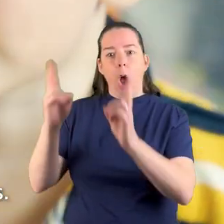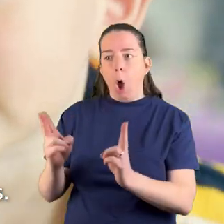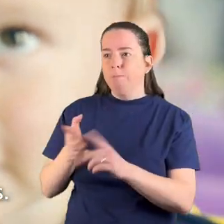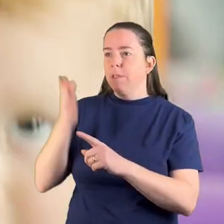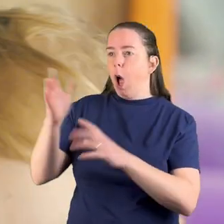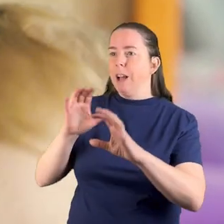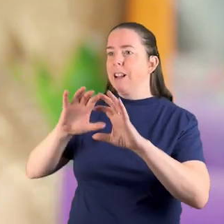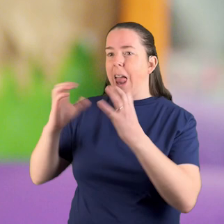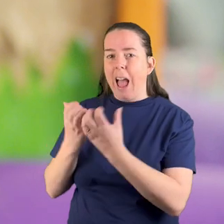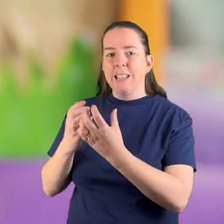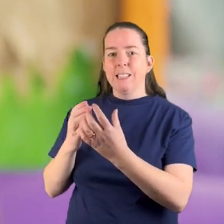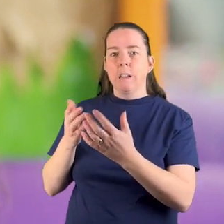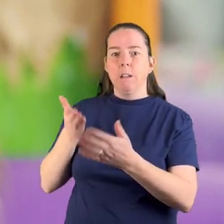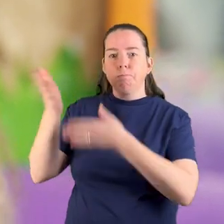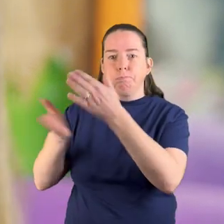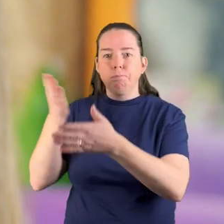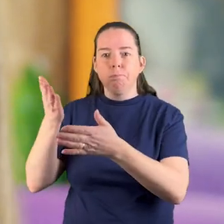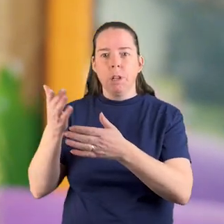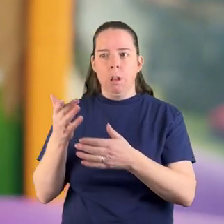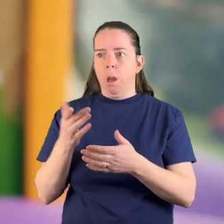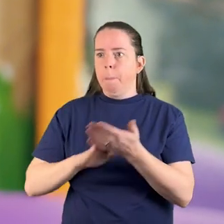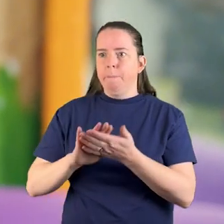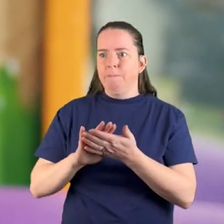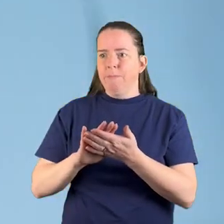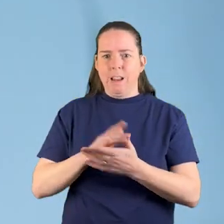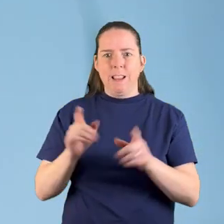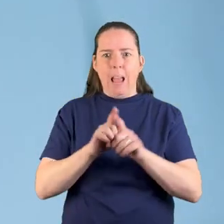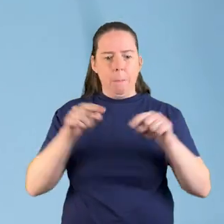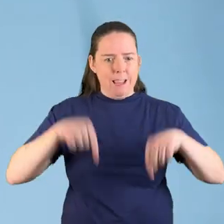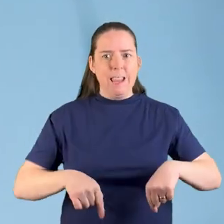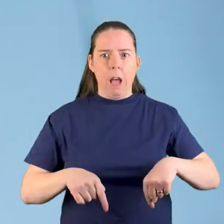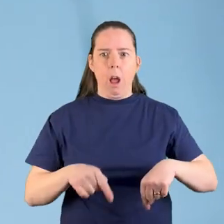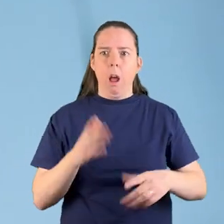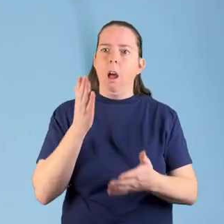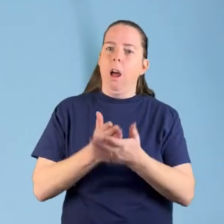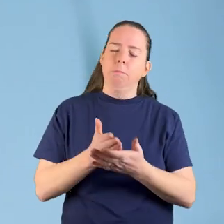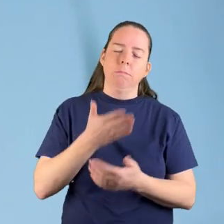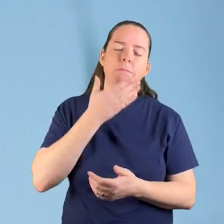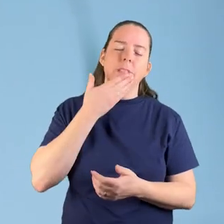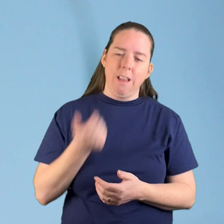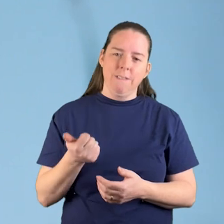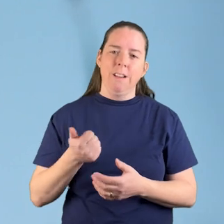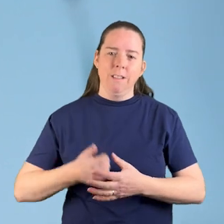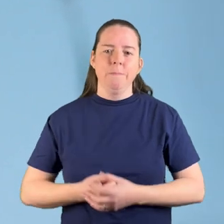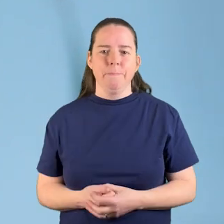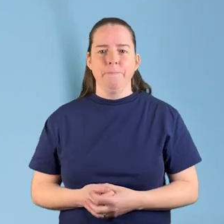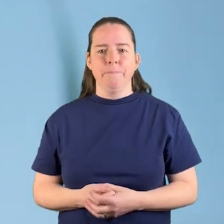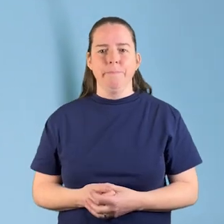go to a class. So the fact that they can replicate that here on site at the Beeches is really